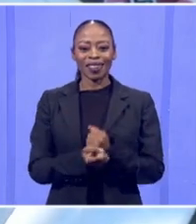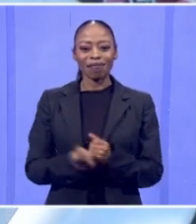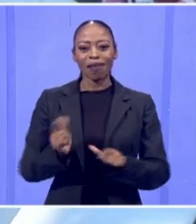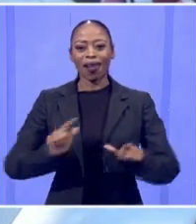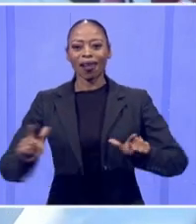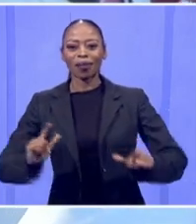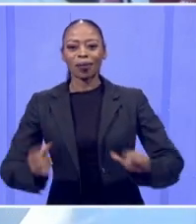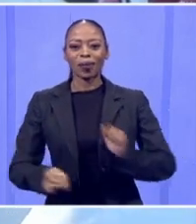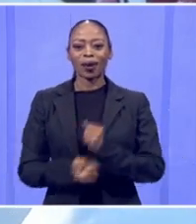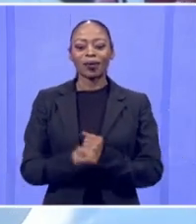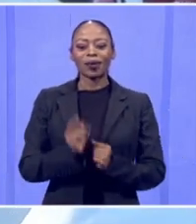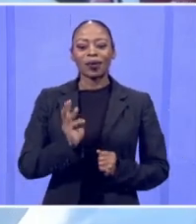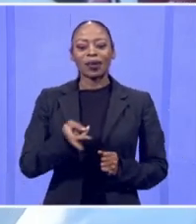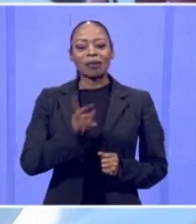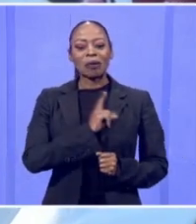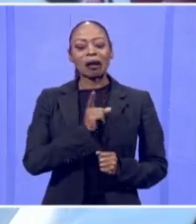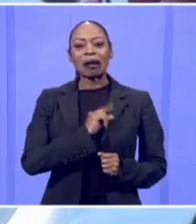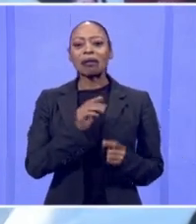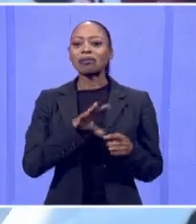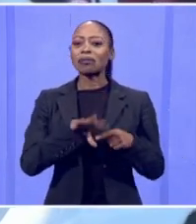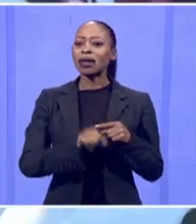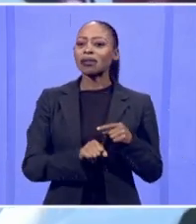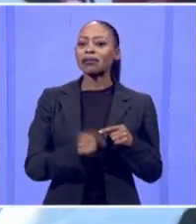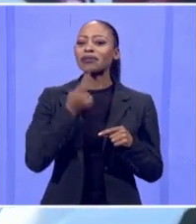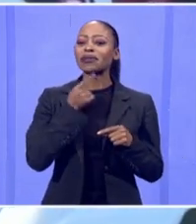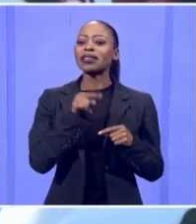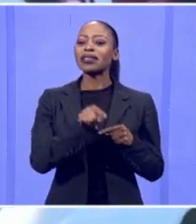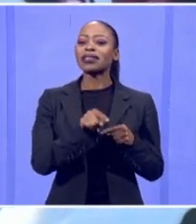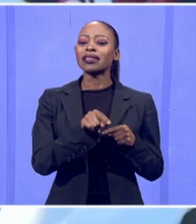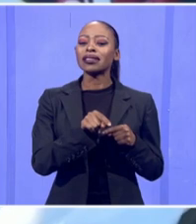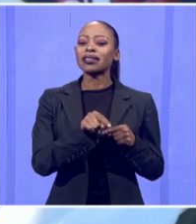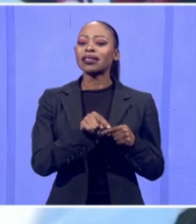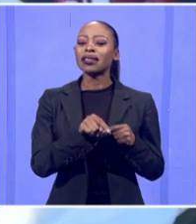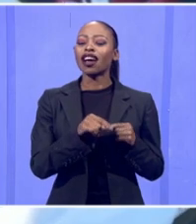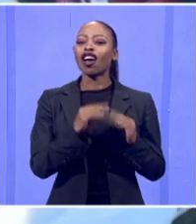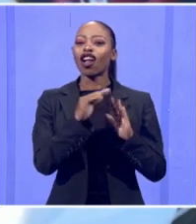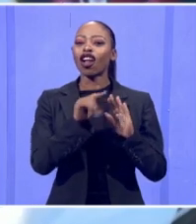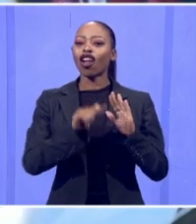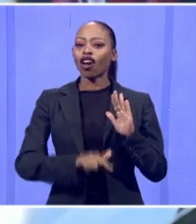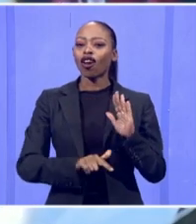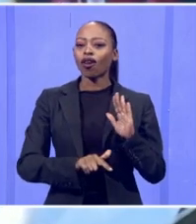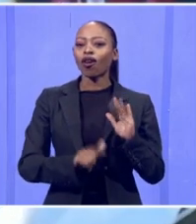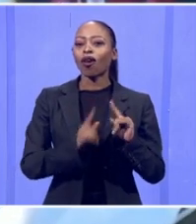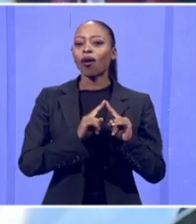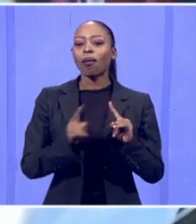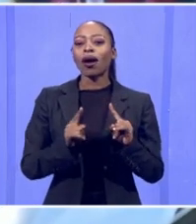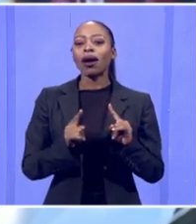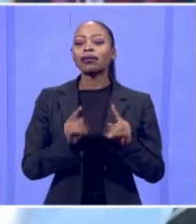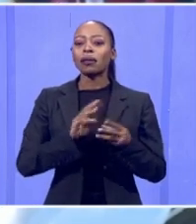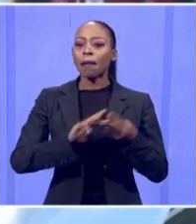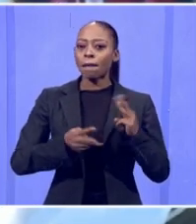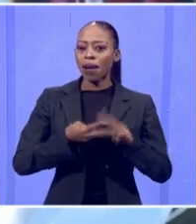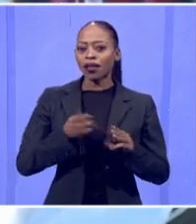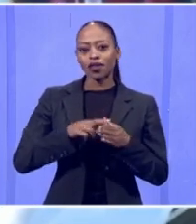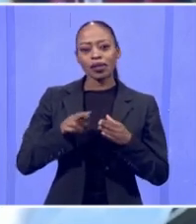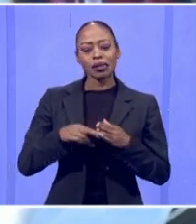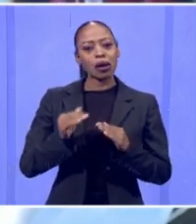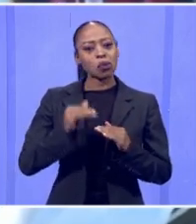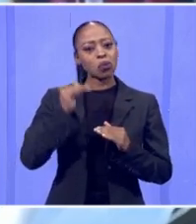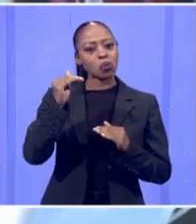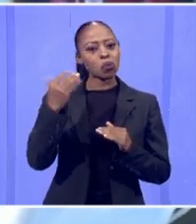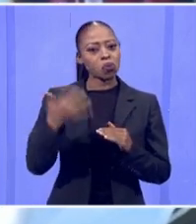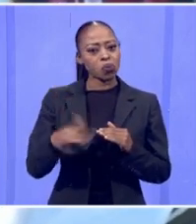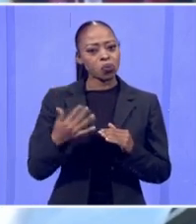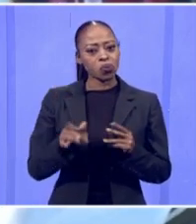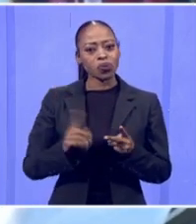surprise where we discovered Limpopo is at the bottom, but it gives us the biggest number of meds intake